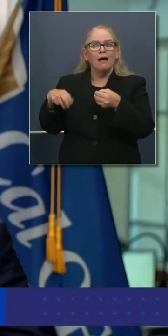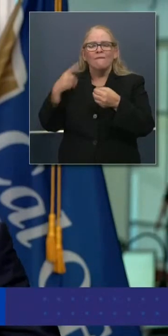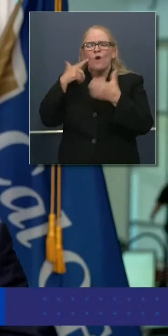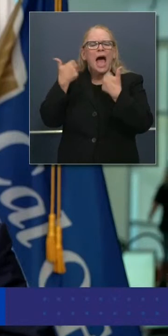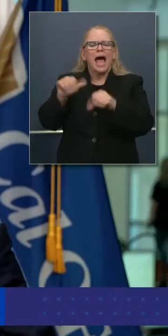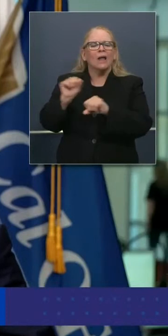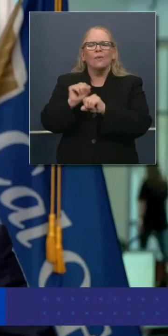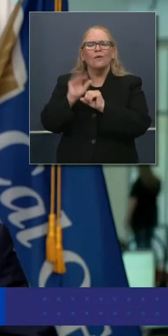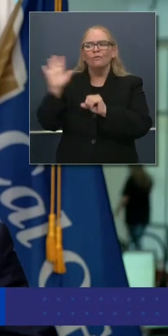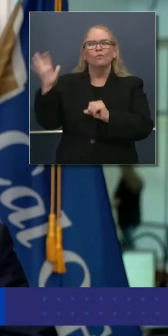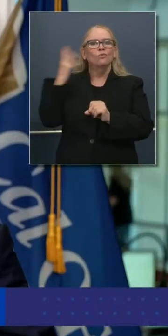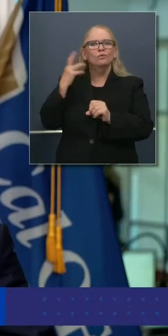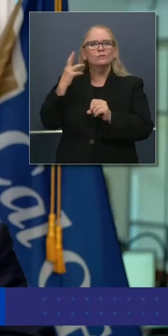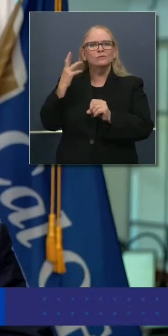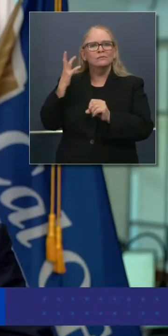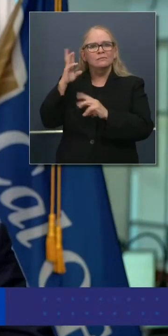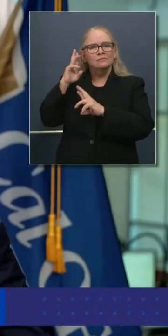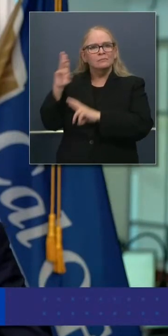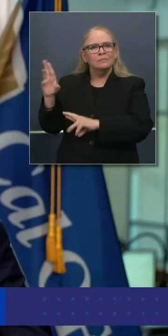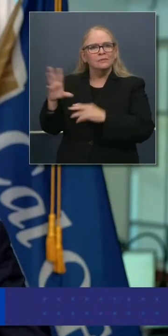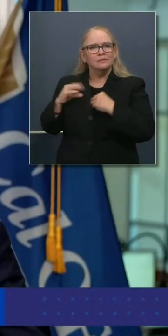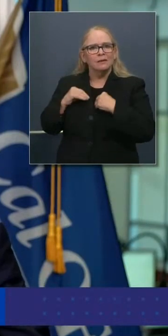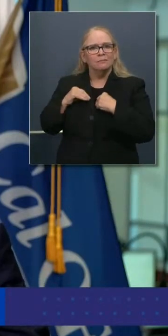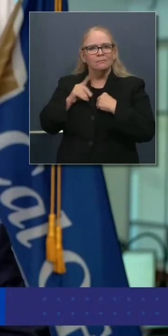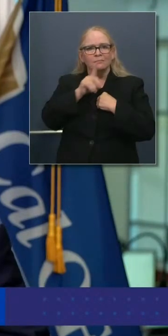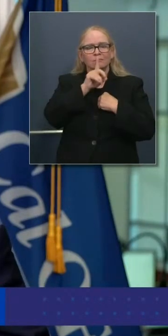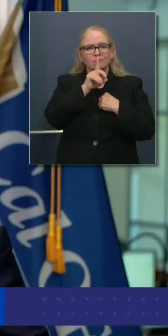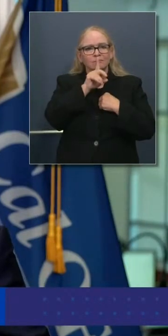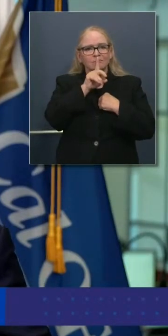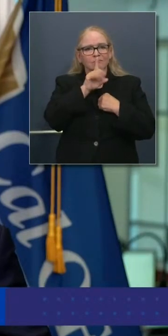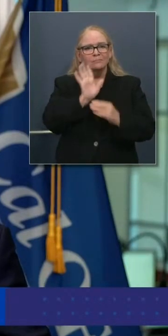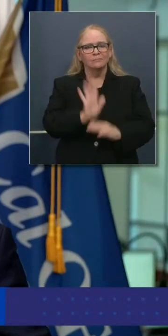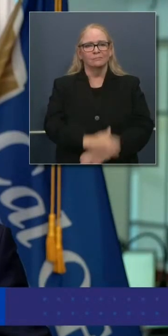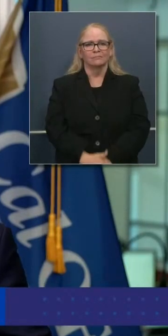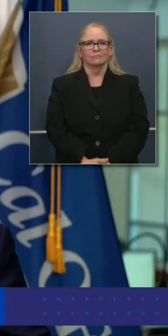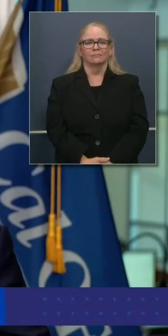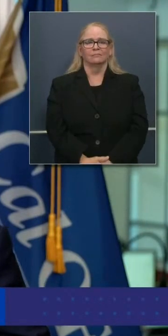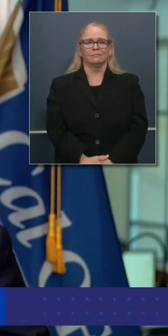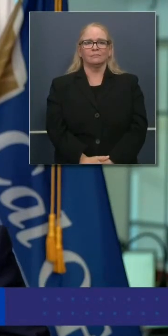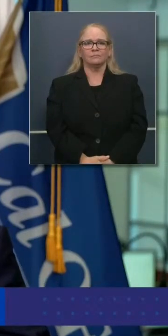accepted that resignation. Studio, Voice of OC.